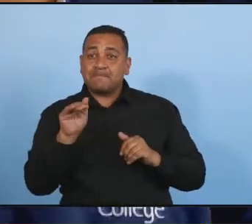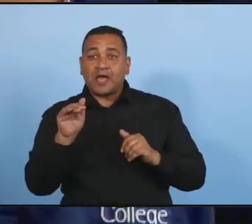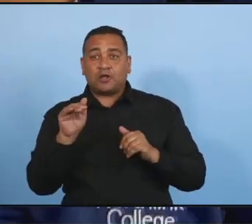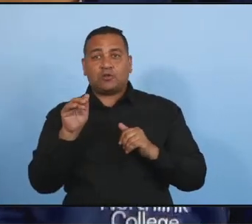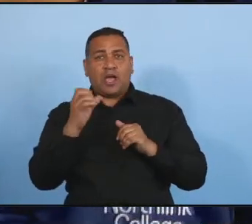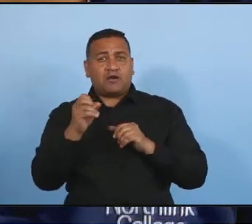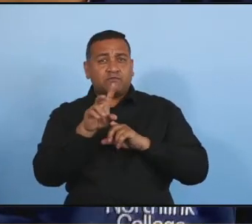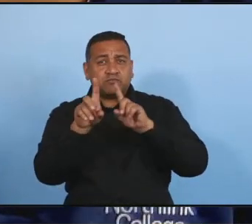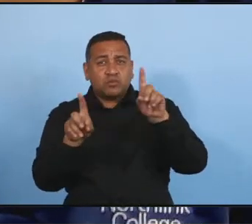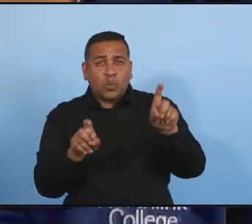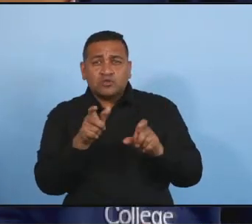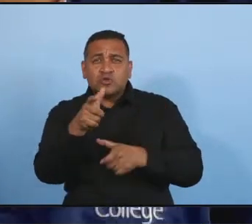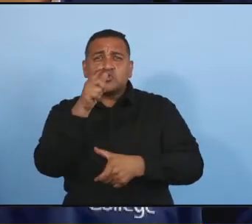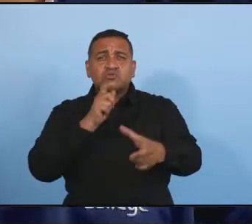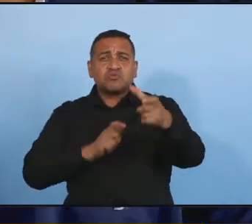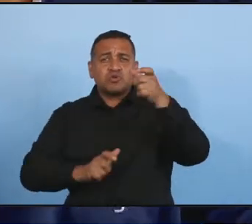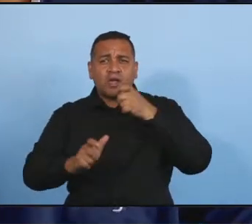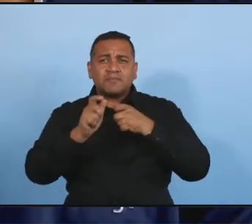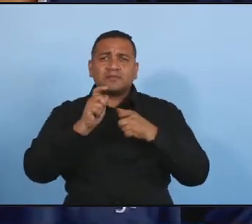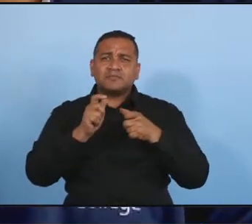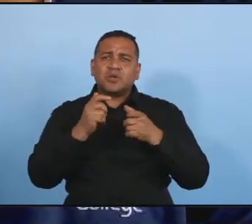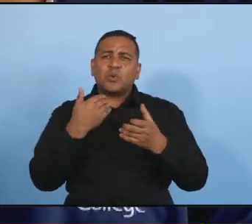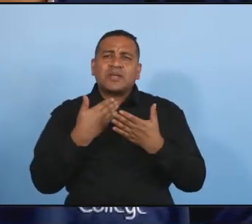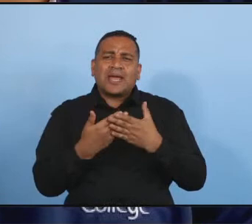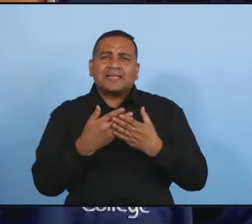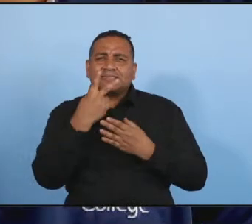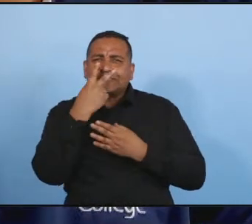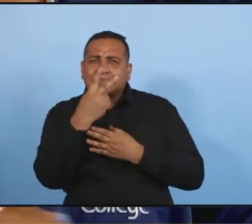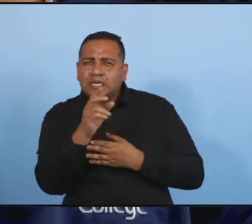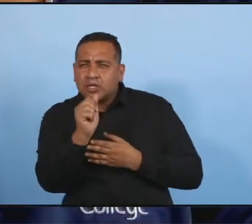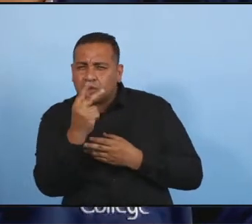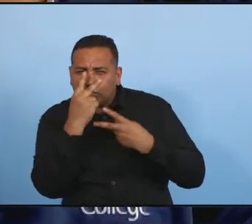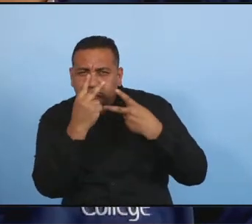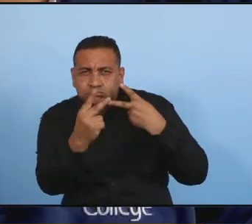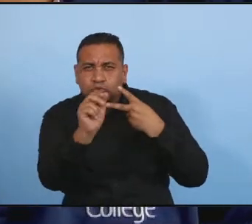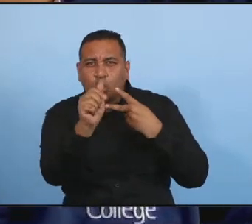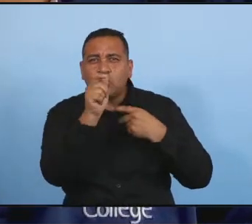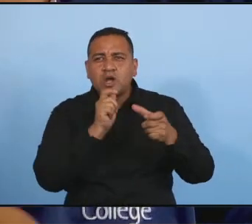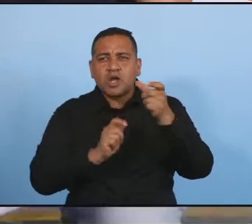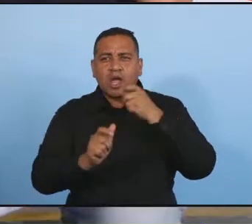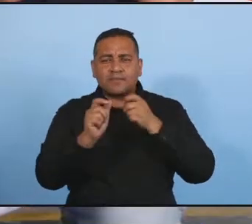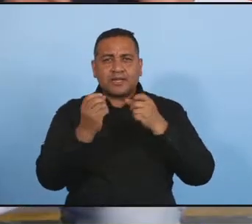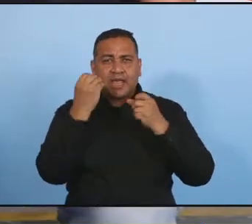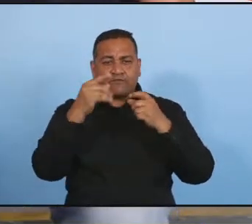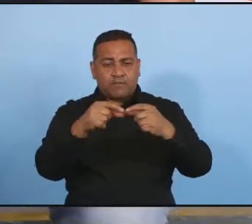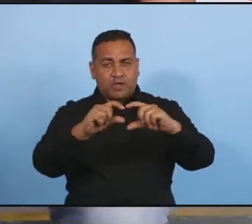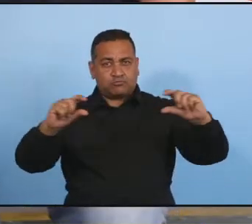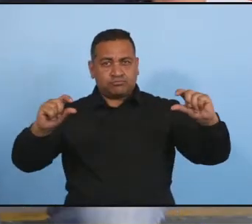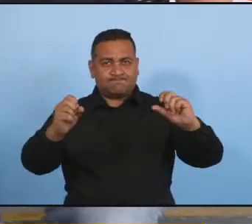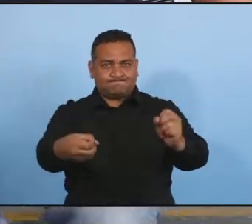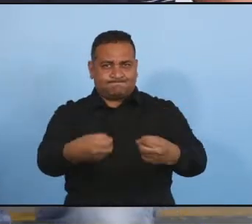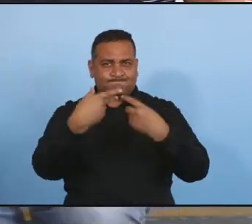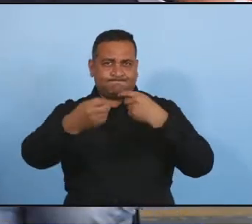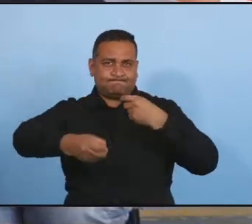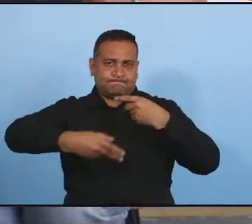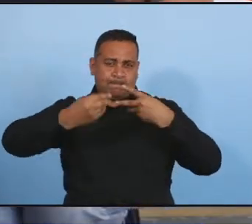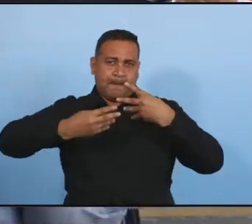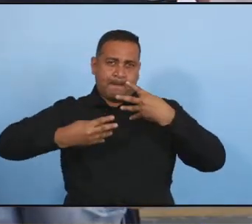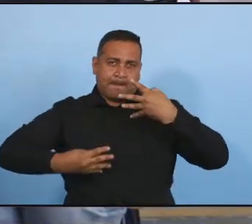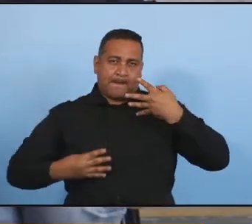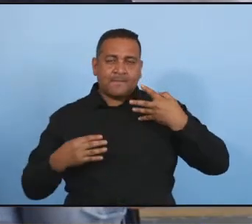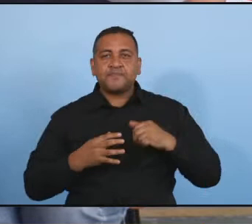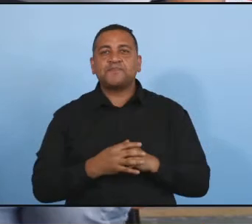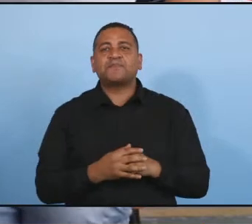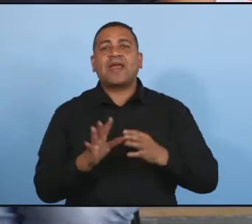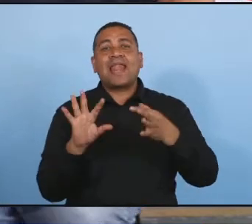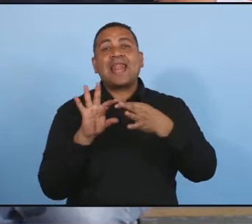comment, and we look forward to those. So whatever you have, the details are at the bottom of your screen. Definitely put it into us because this is what the Link Show is all about. We fill you in on